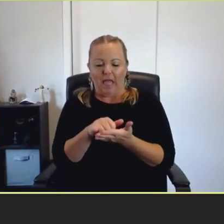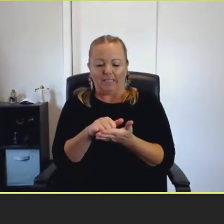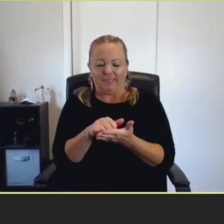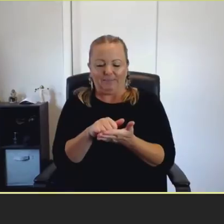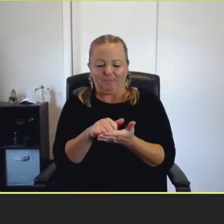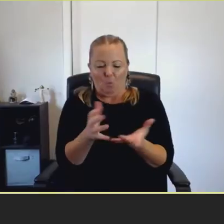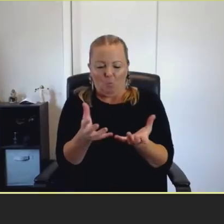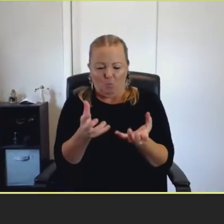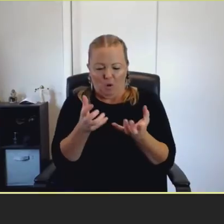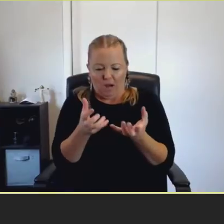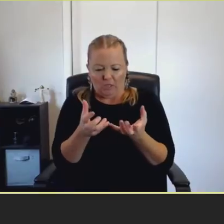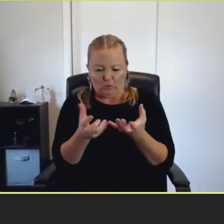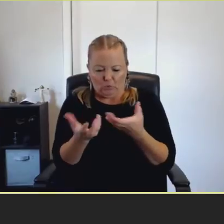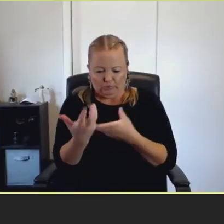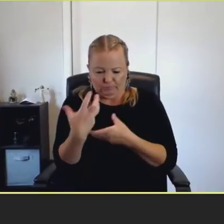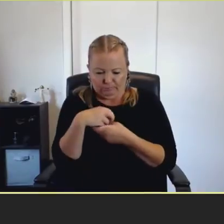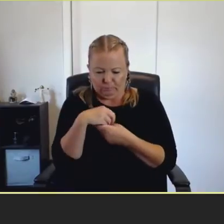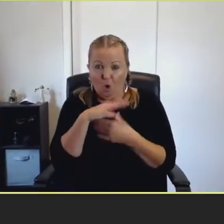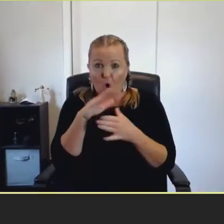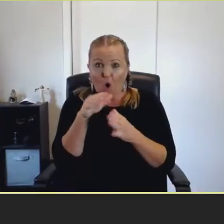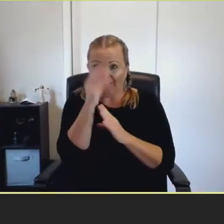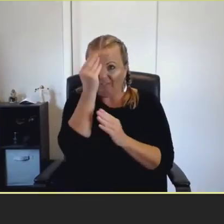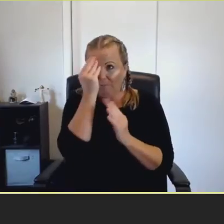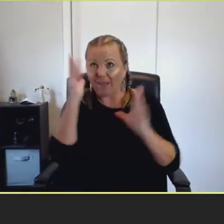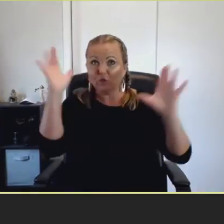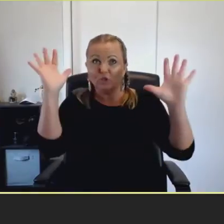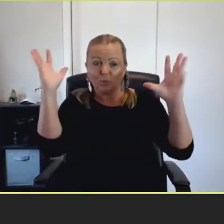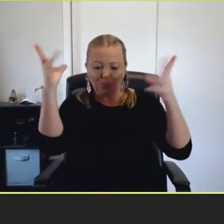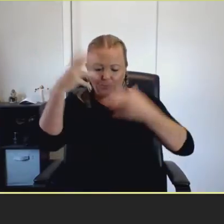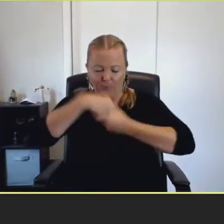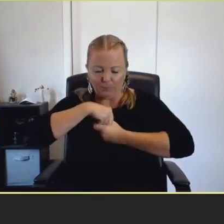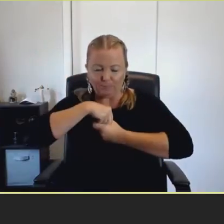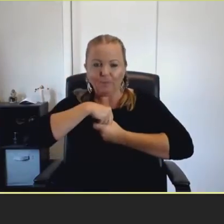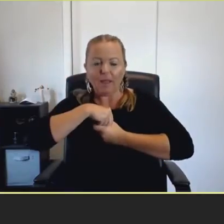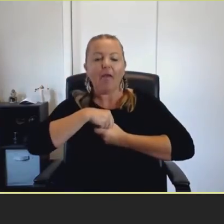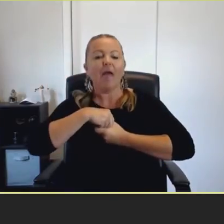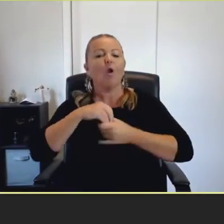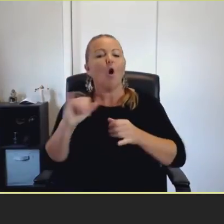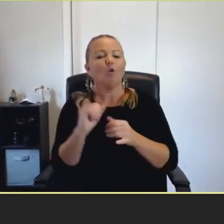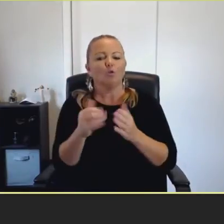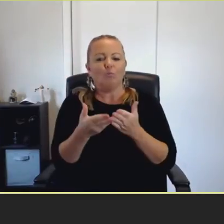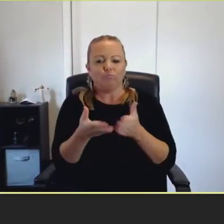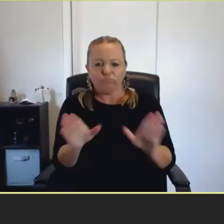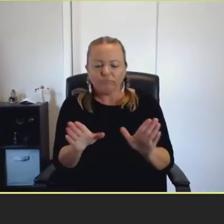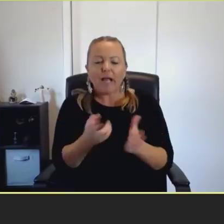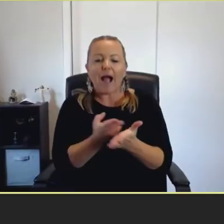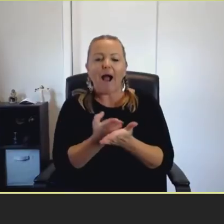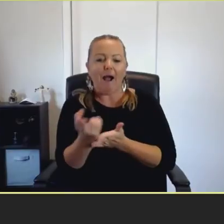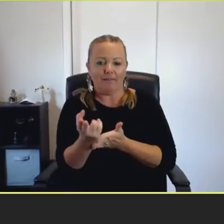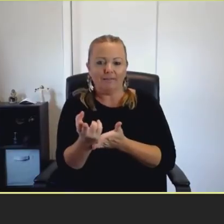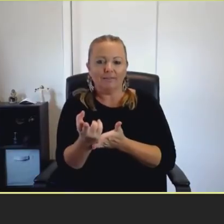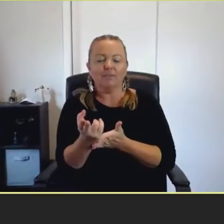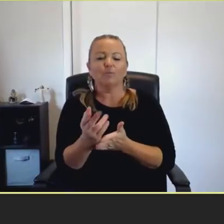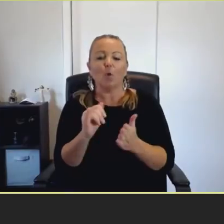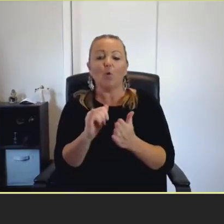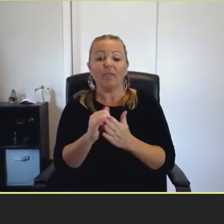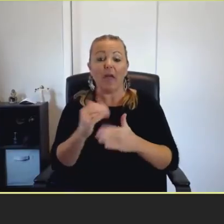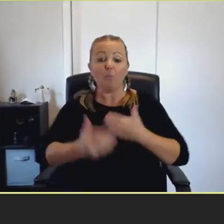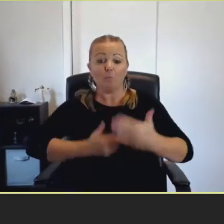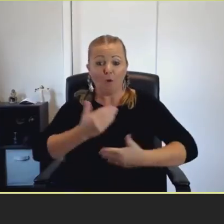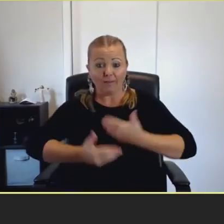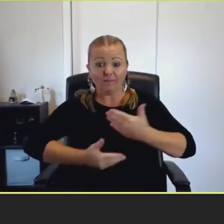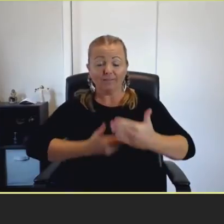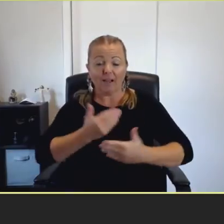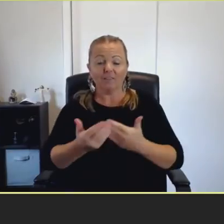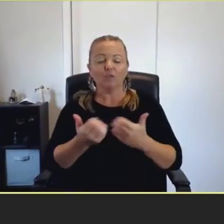be as inclusive as possible and being open and transparent. It is because of that process that we are always trying to